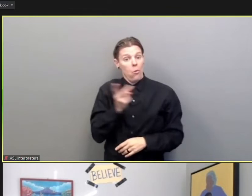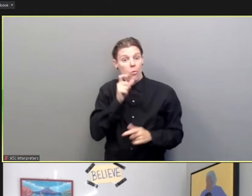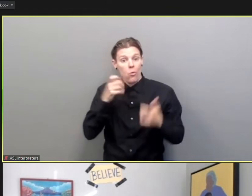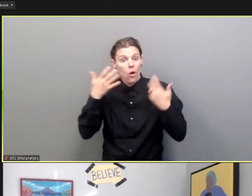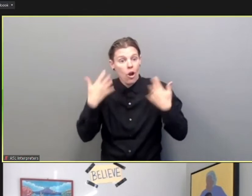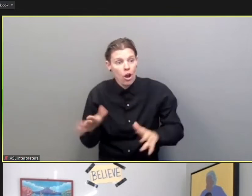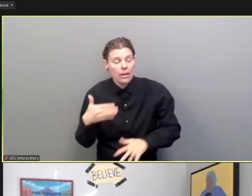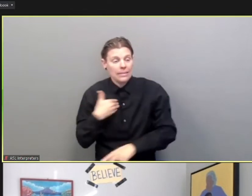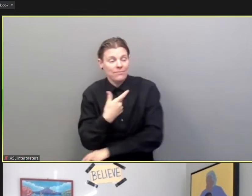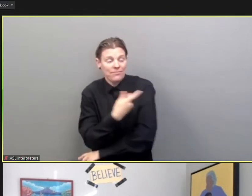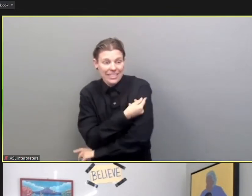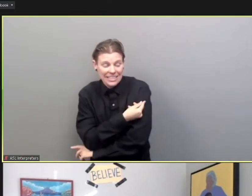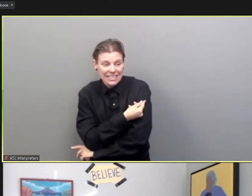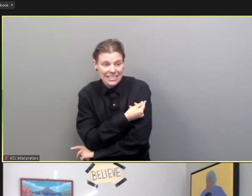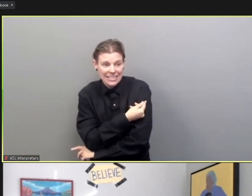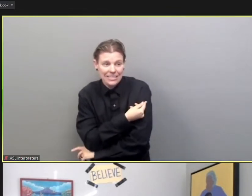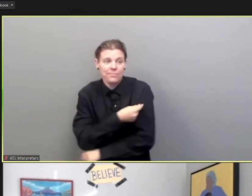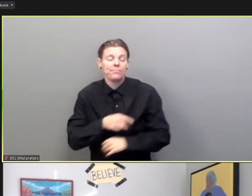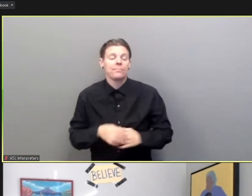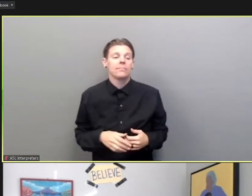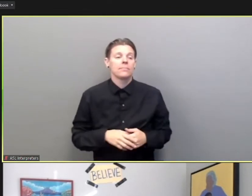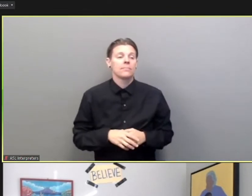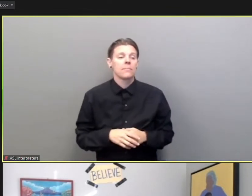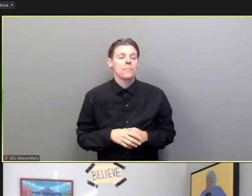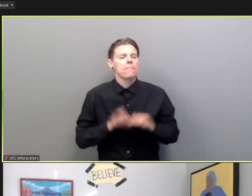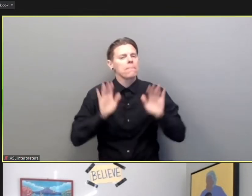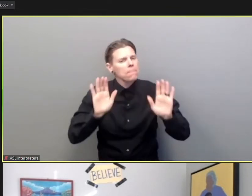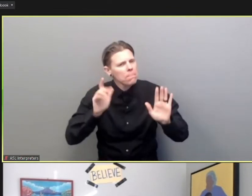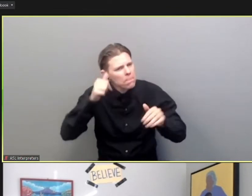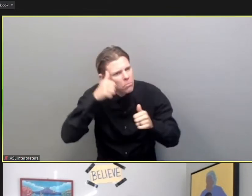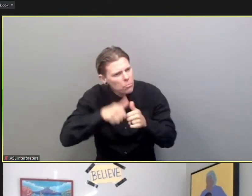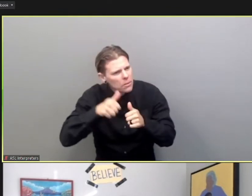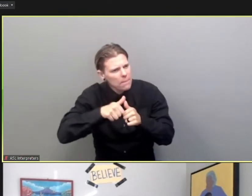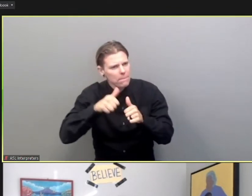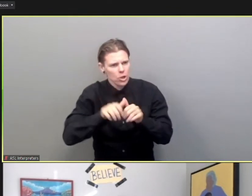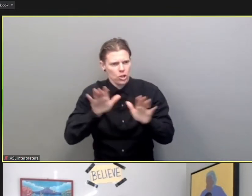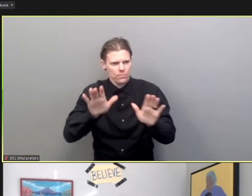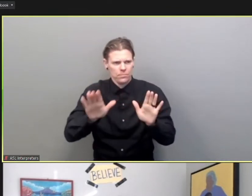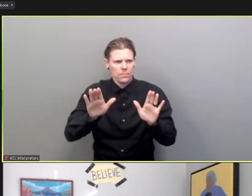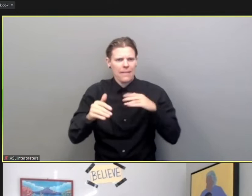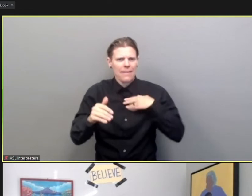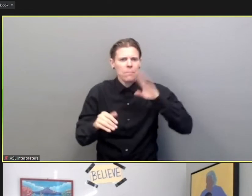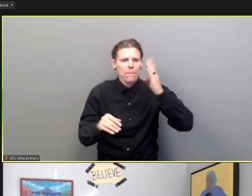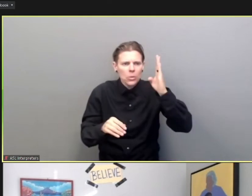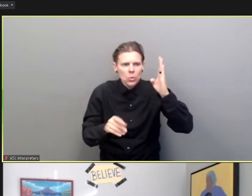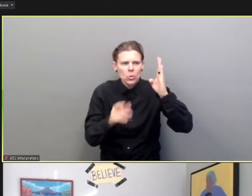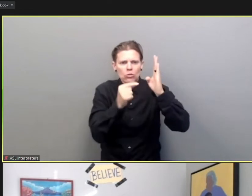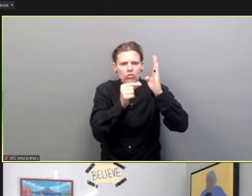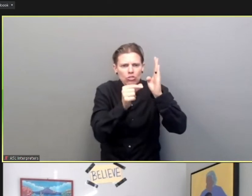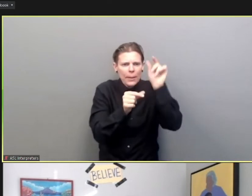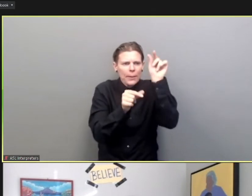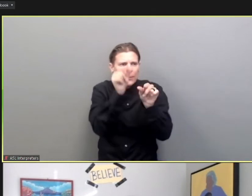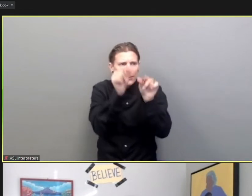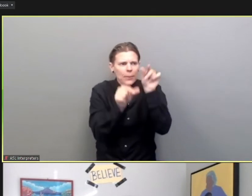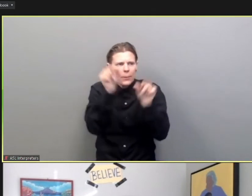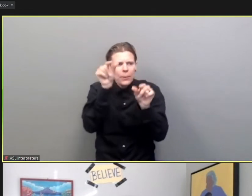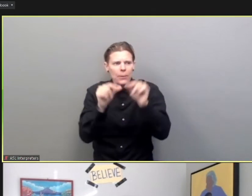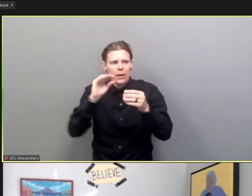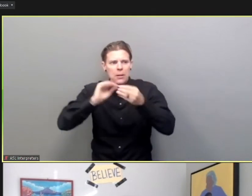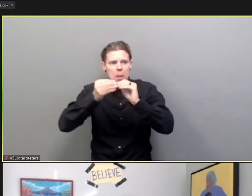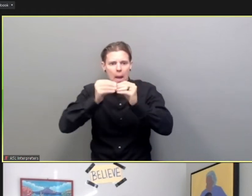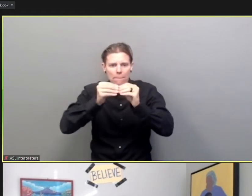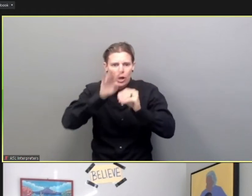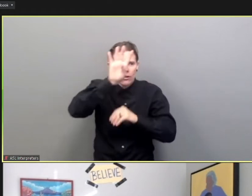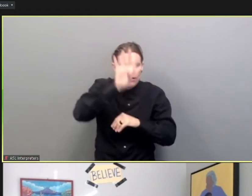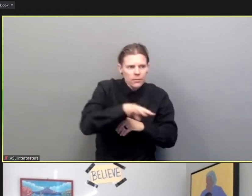the little blue and turquoise bars, there's some graphs that show a profound uptick in unvaccinated people